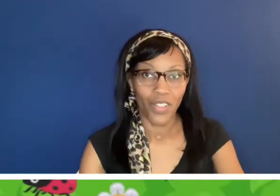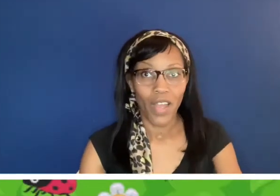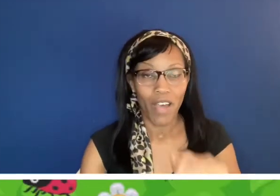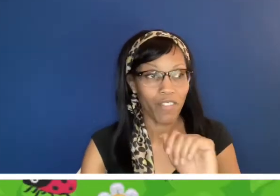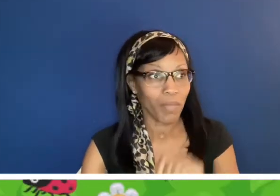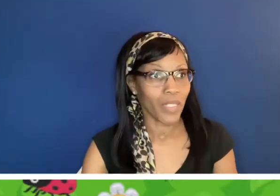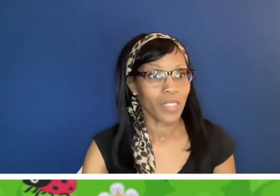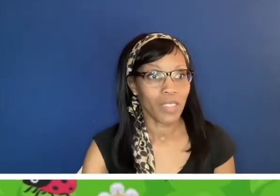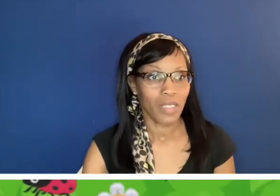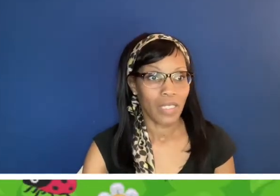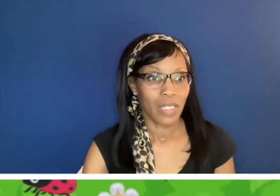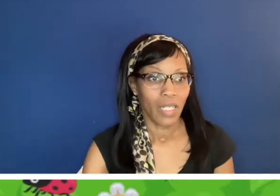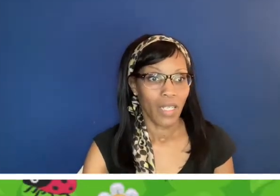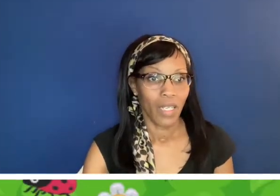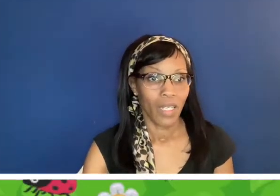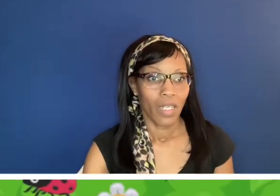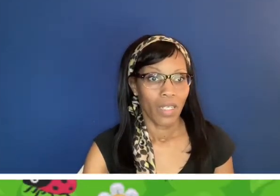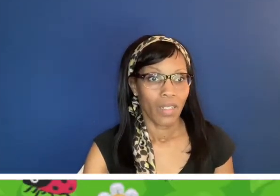Okay, let's learn our alphabets.